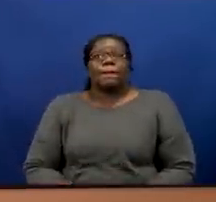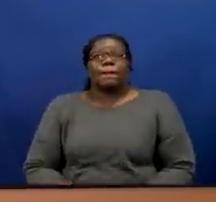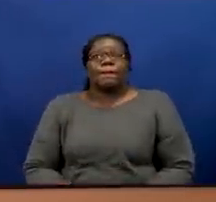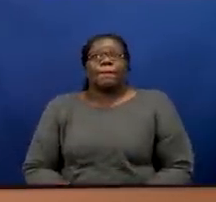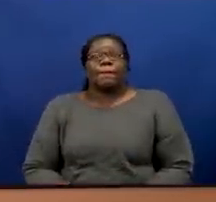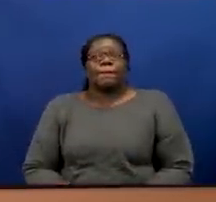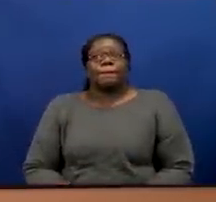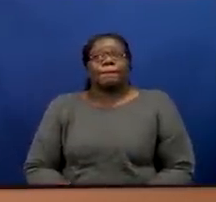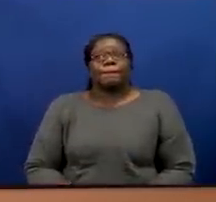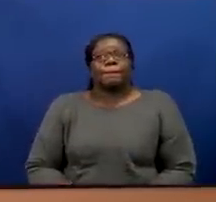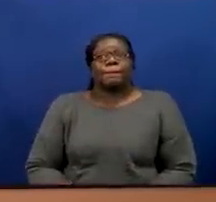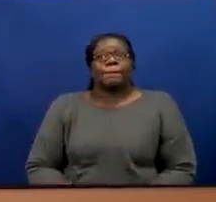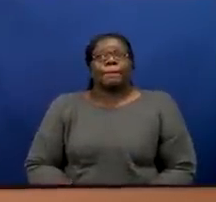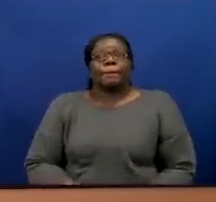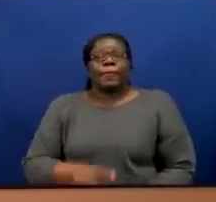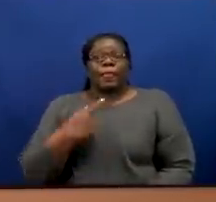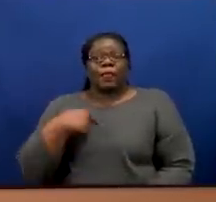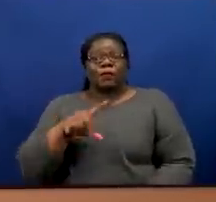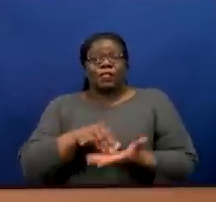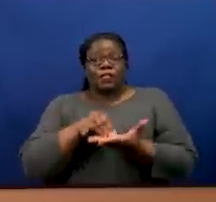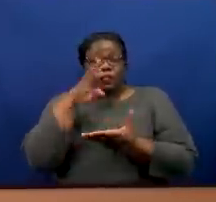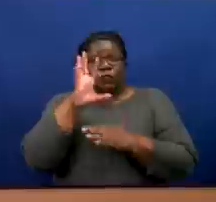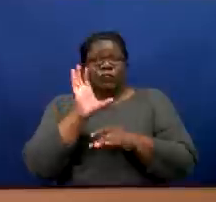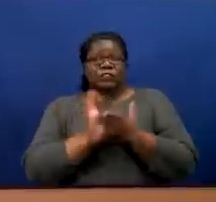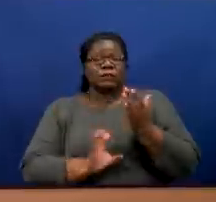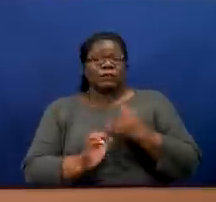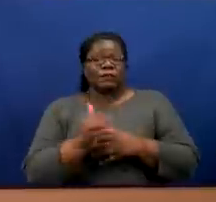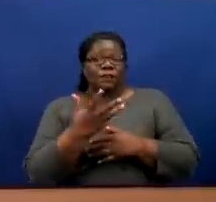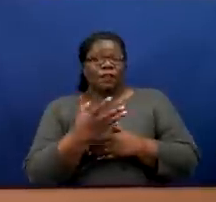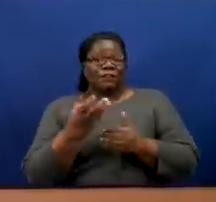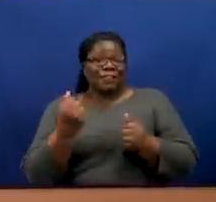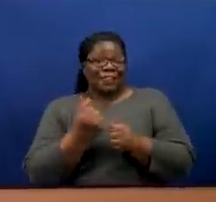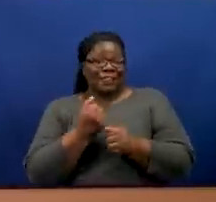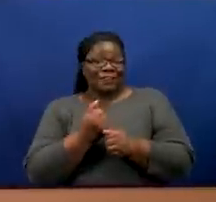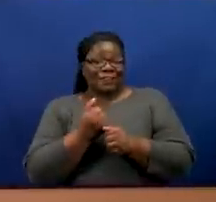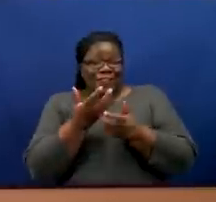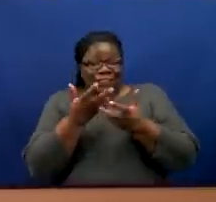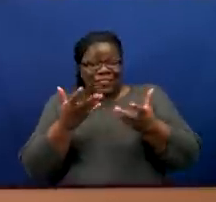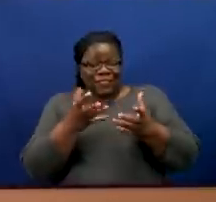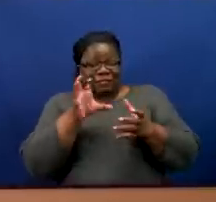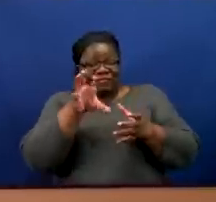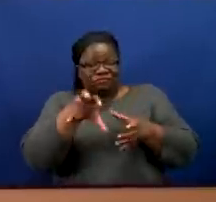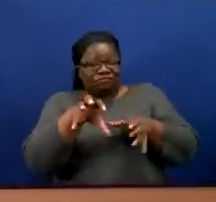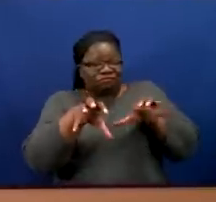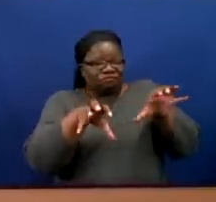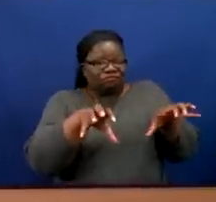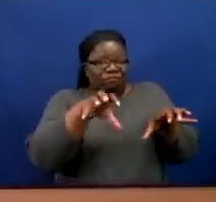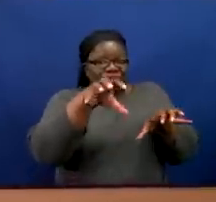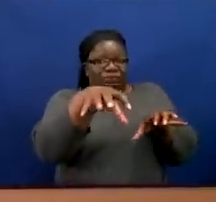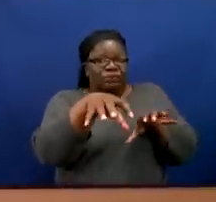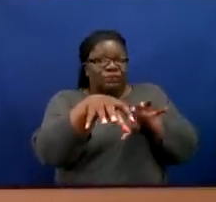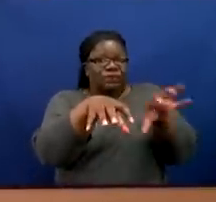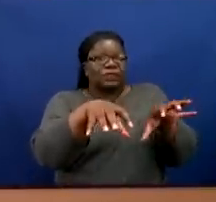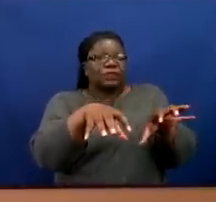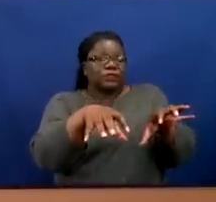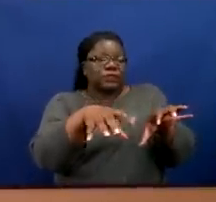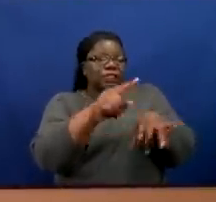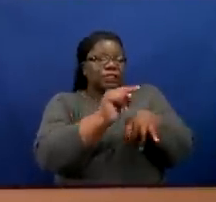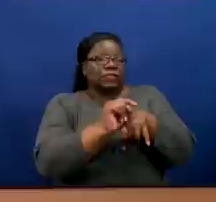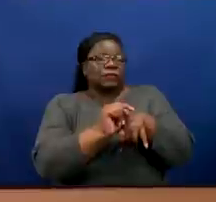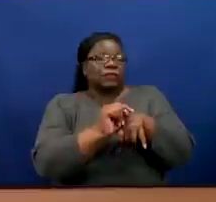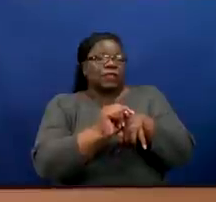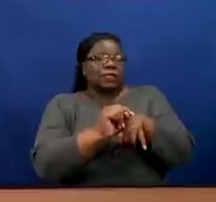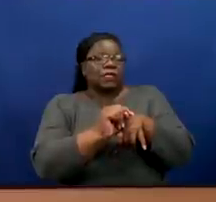out in chapter 5 that all the furnishings had been placed there, that